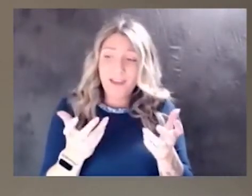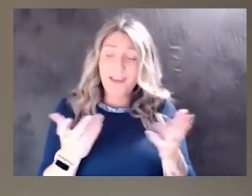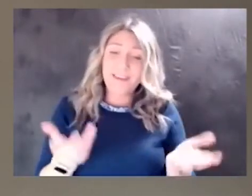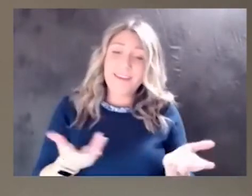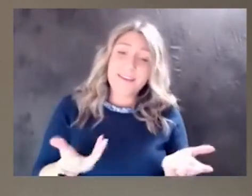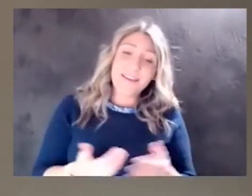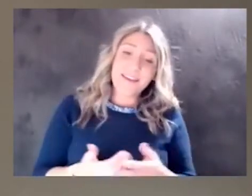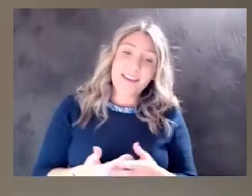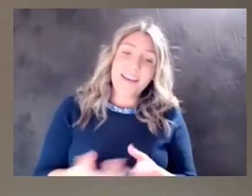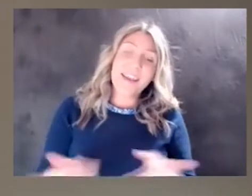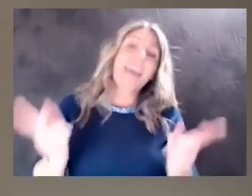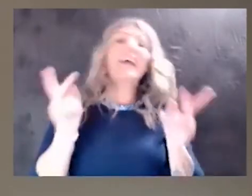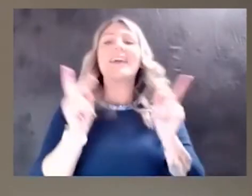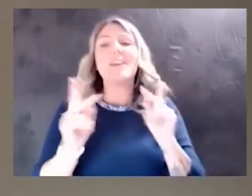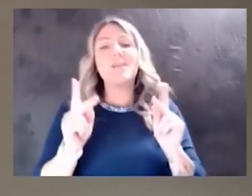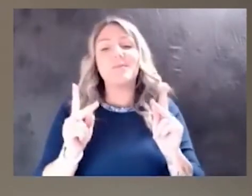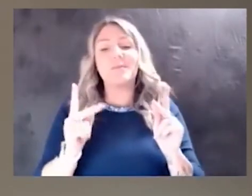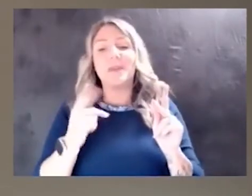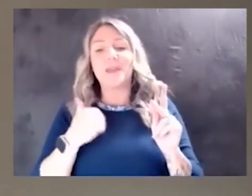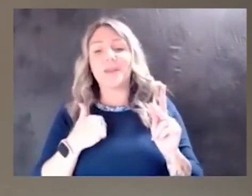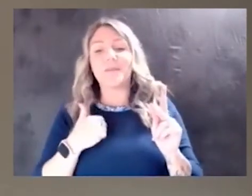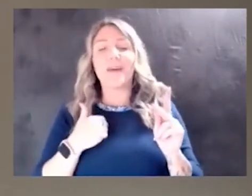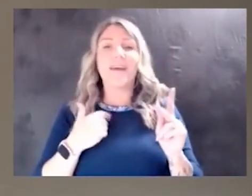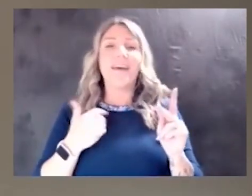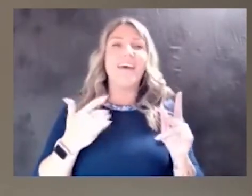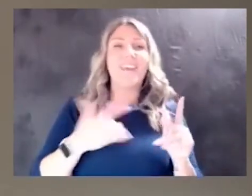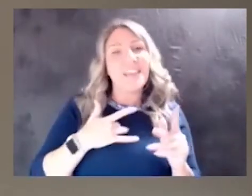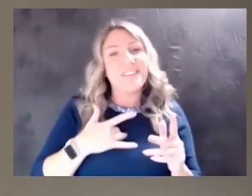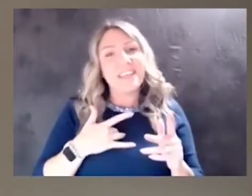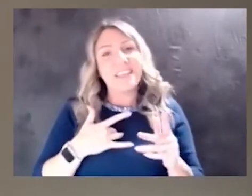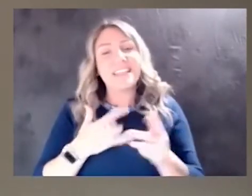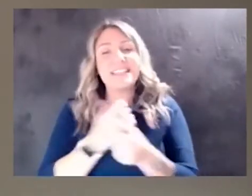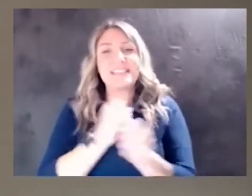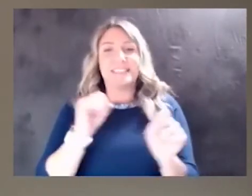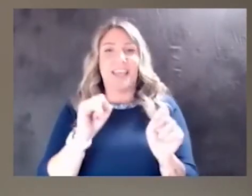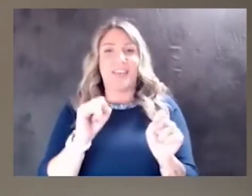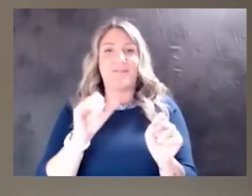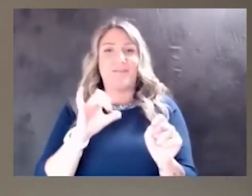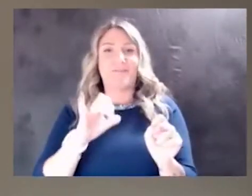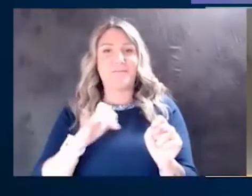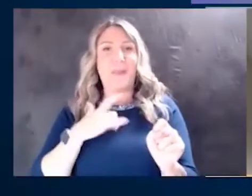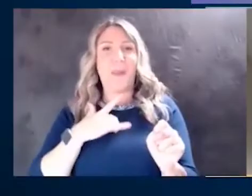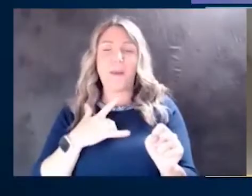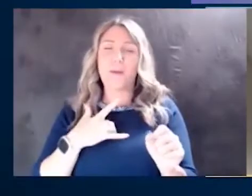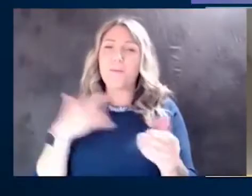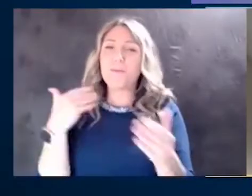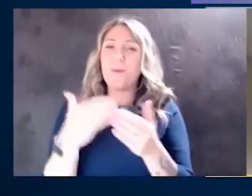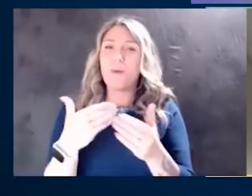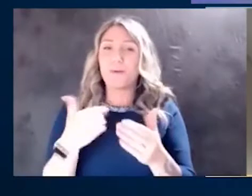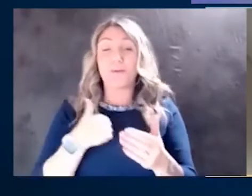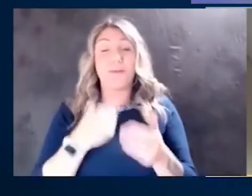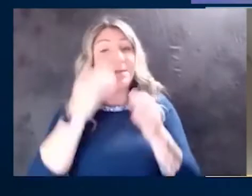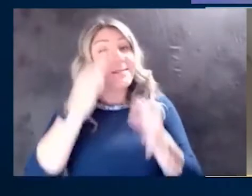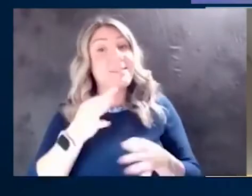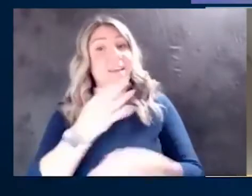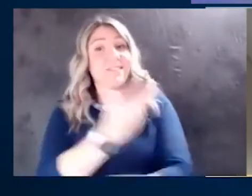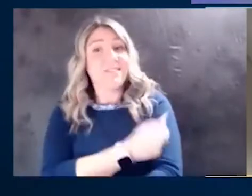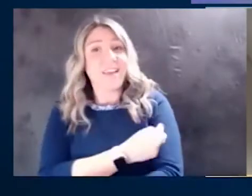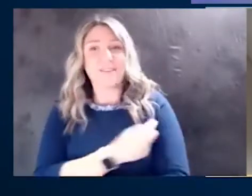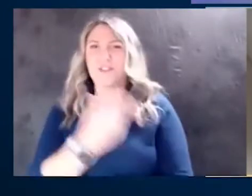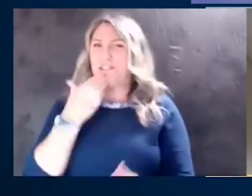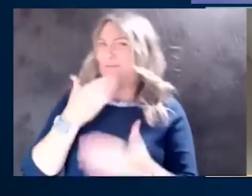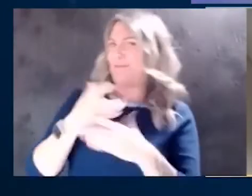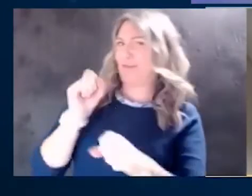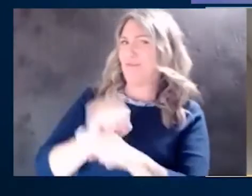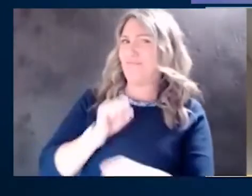for people that have weak immune systems to feel safer, so I got vaccinated. Well done. I think you made a great choice, young